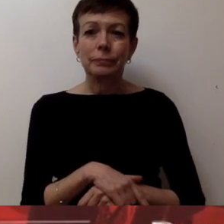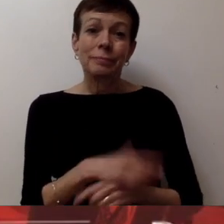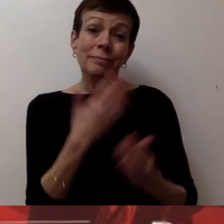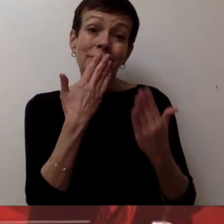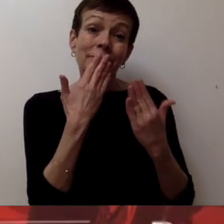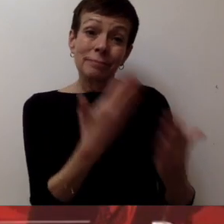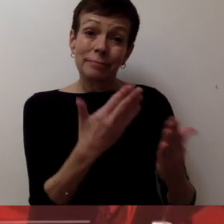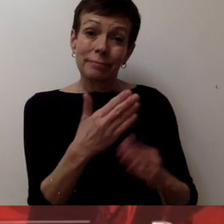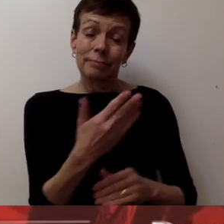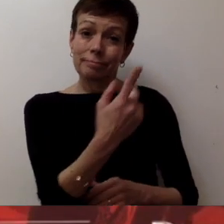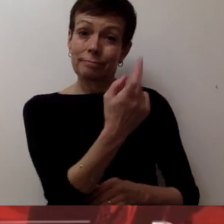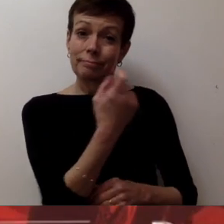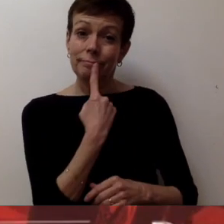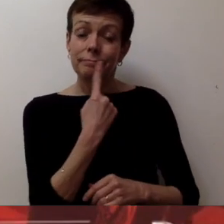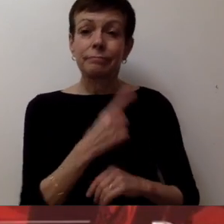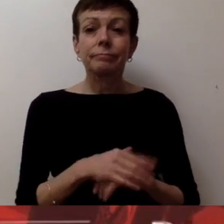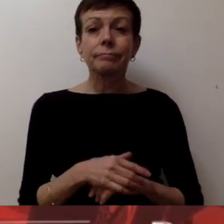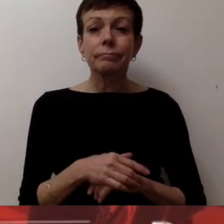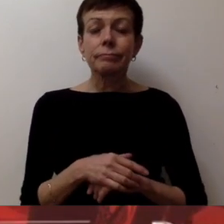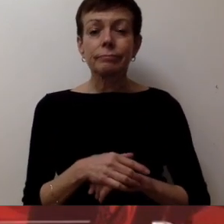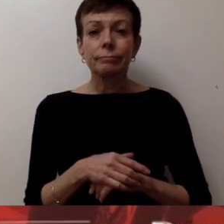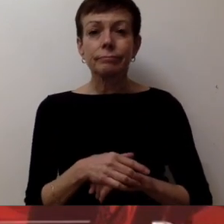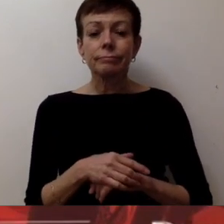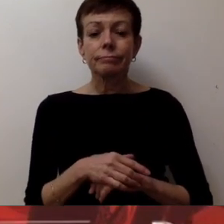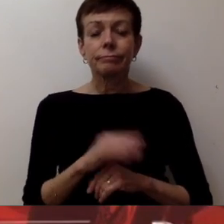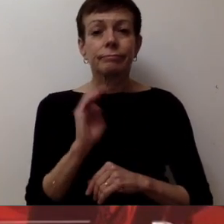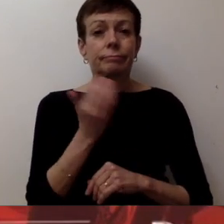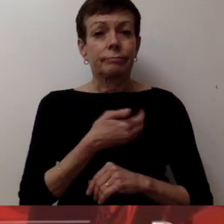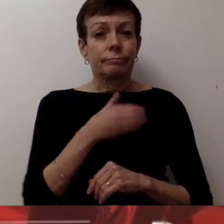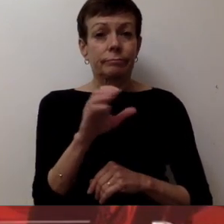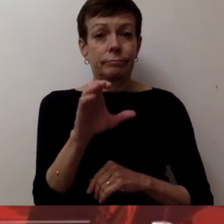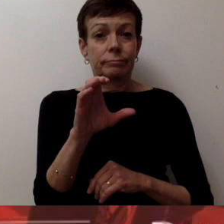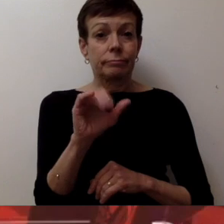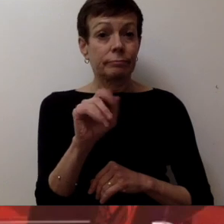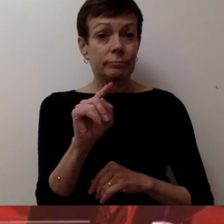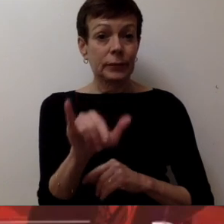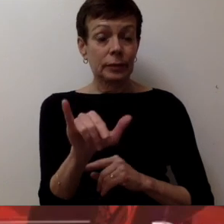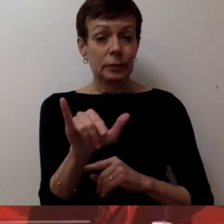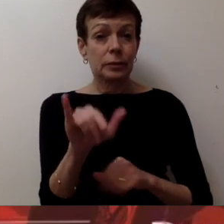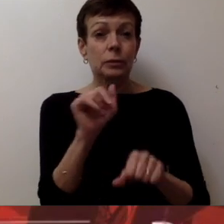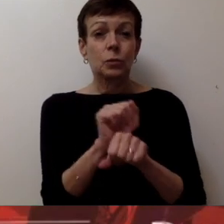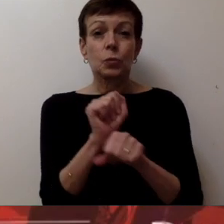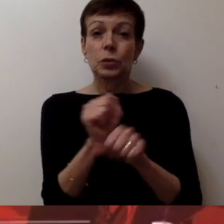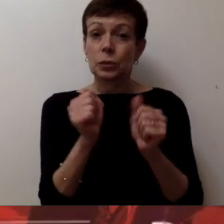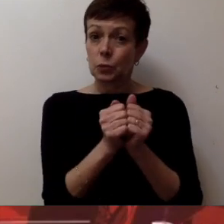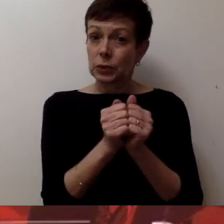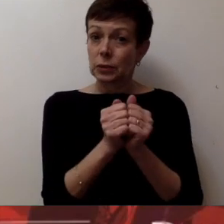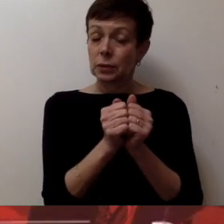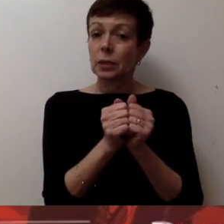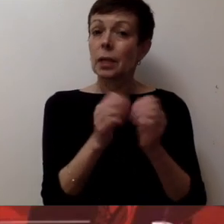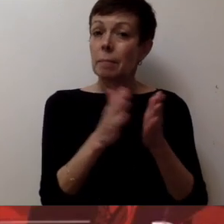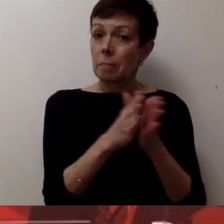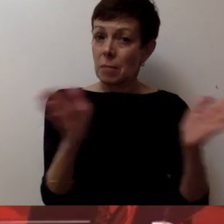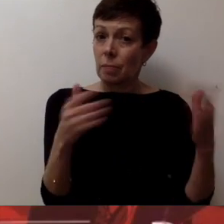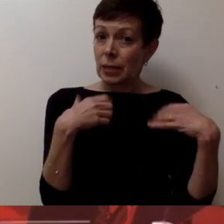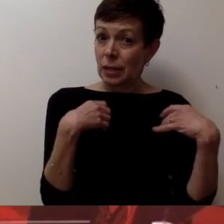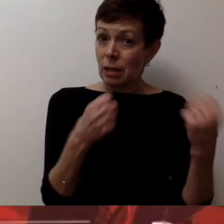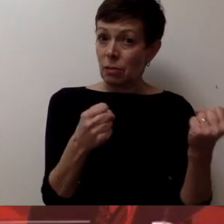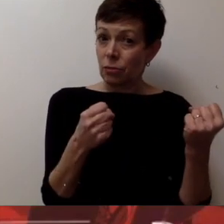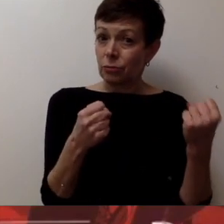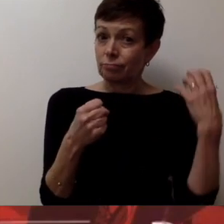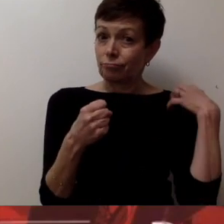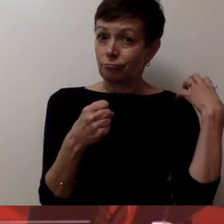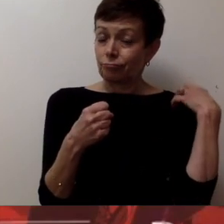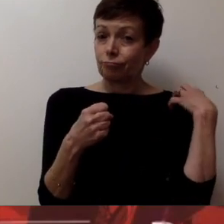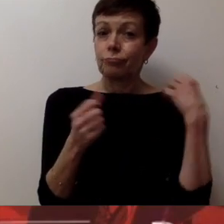Hi, thanks for the question, Josh. So the City of Red Deer is working alongside Environmental Public Health to ensure the